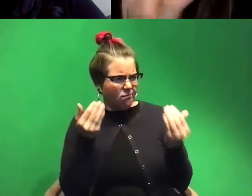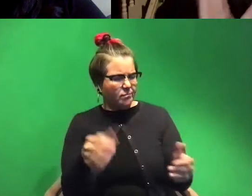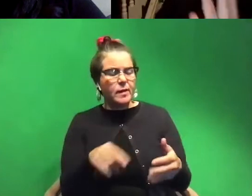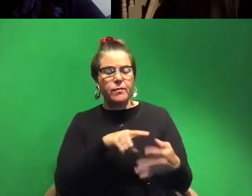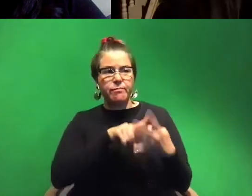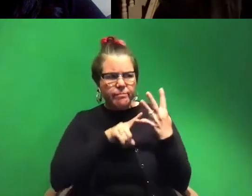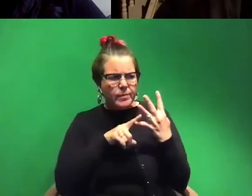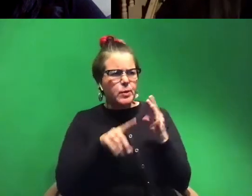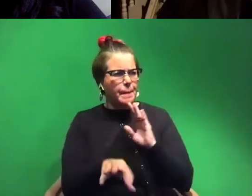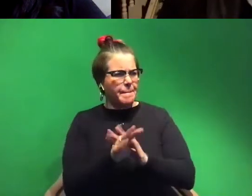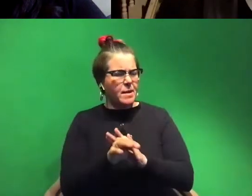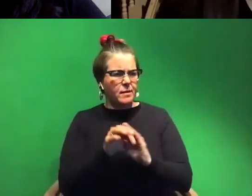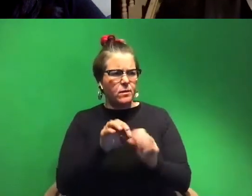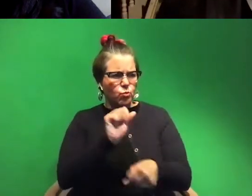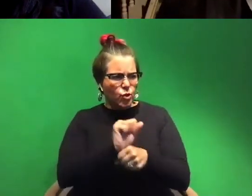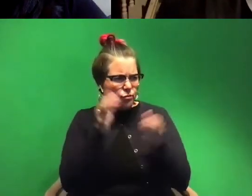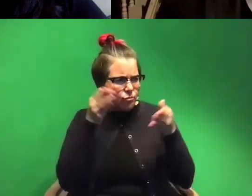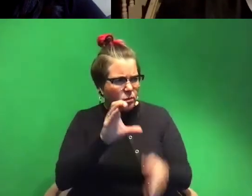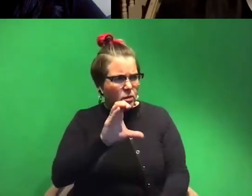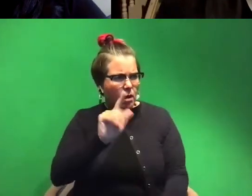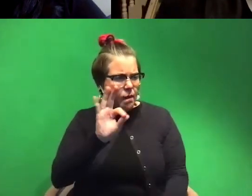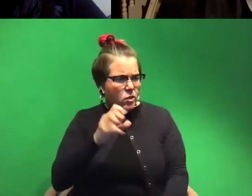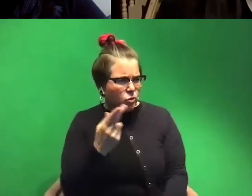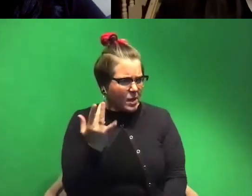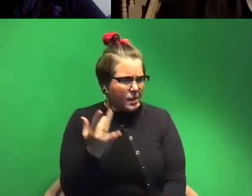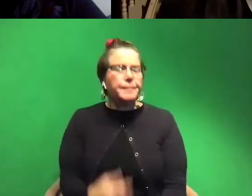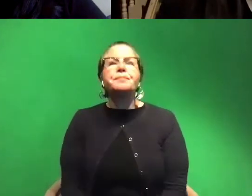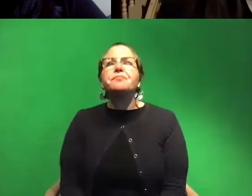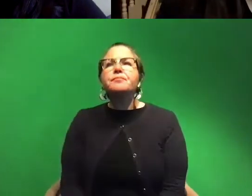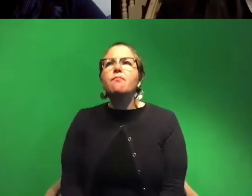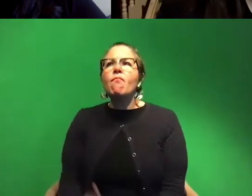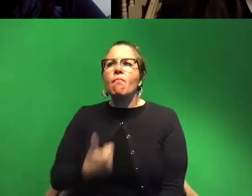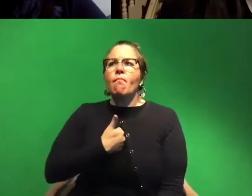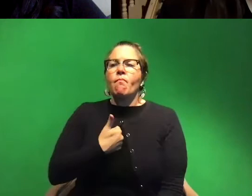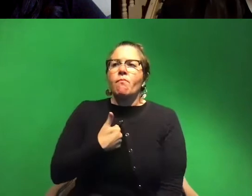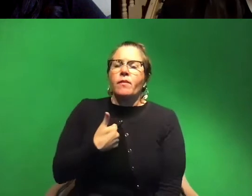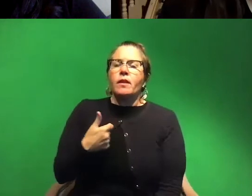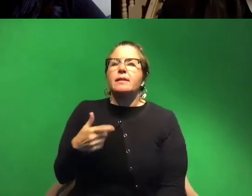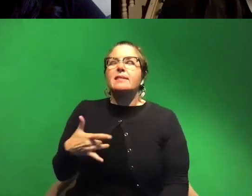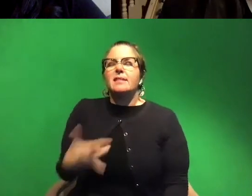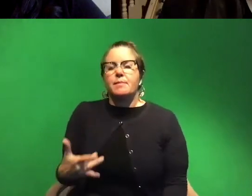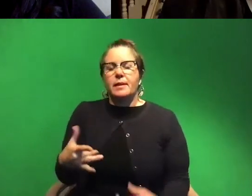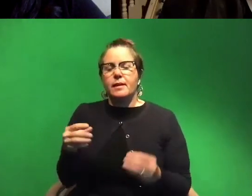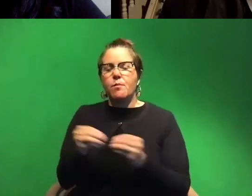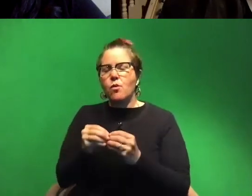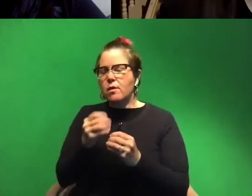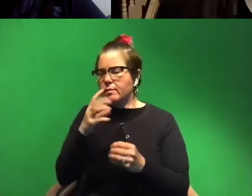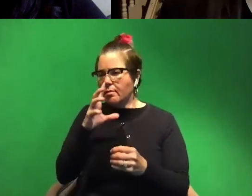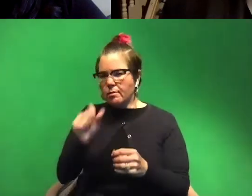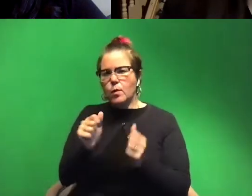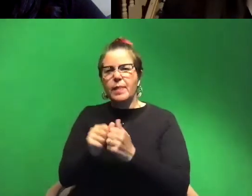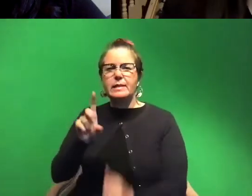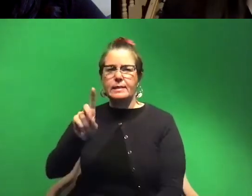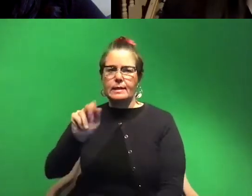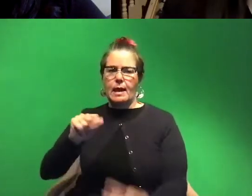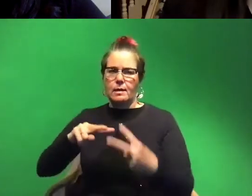cephalopods, to choose to work on the cuttlefish? Well, we were actually, so we generally were more interested in the DNA to start with. We actually